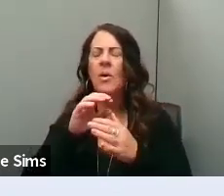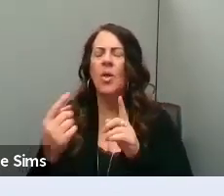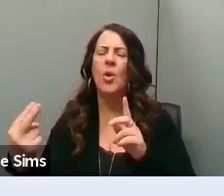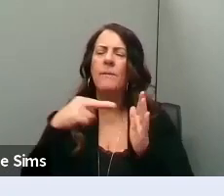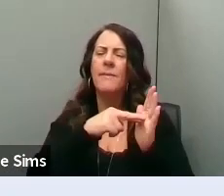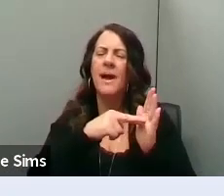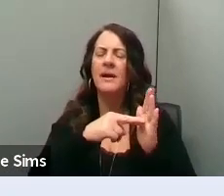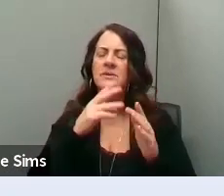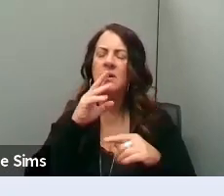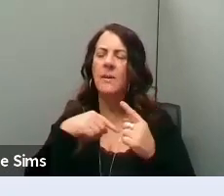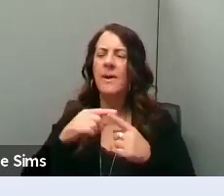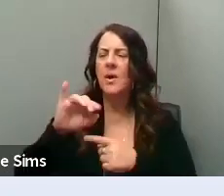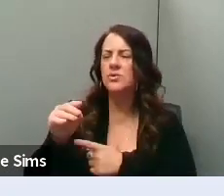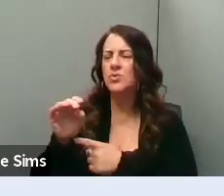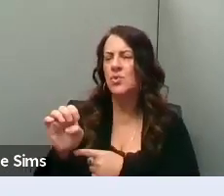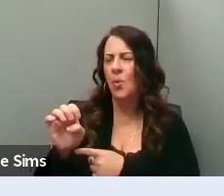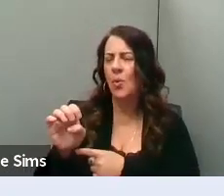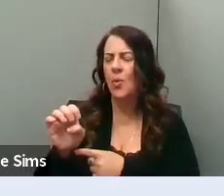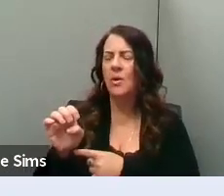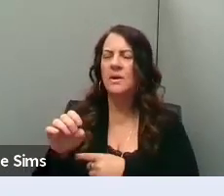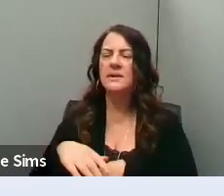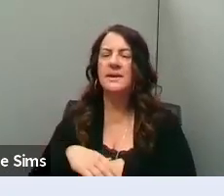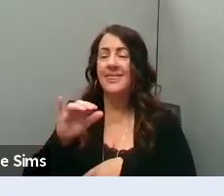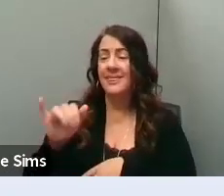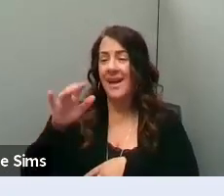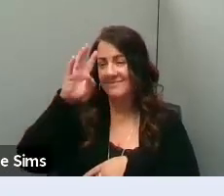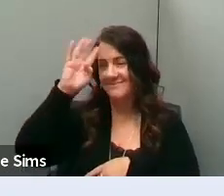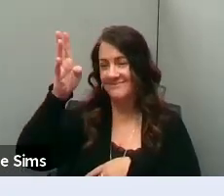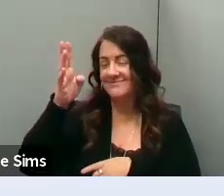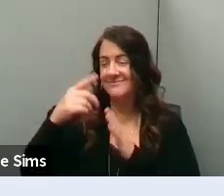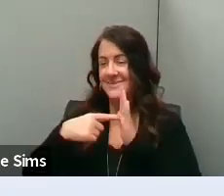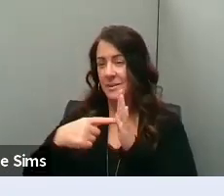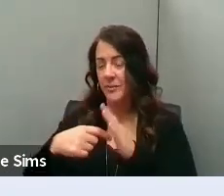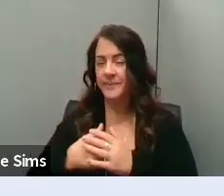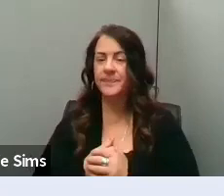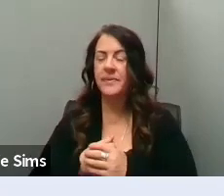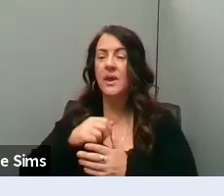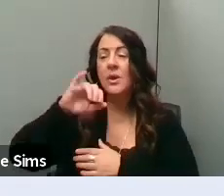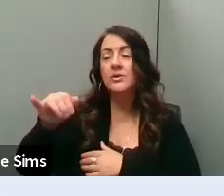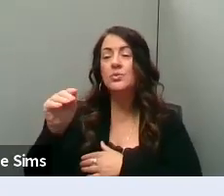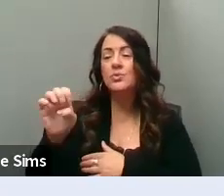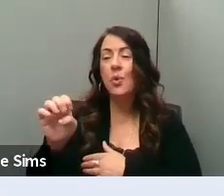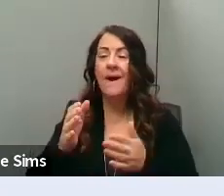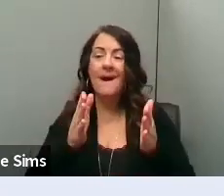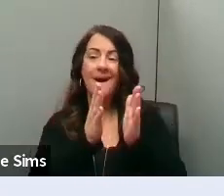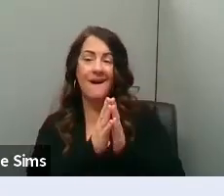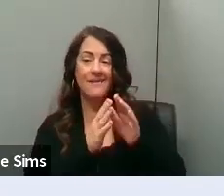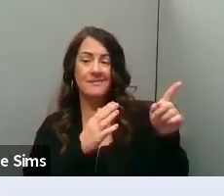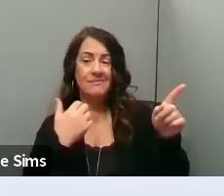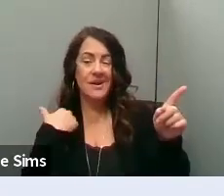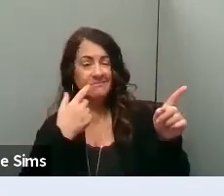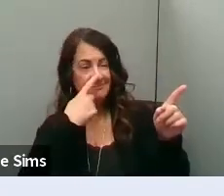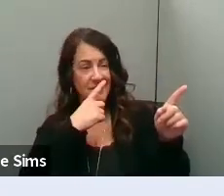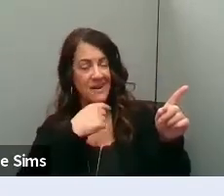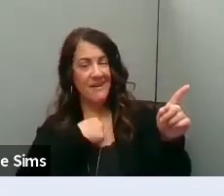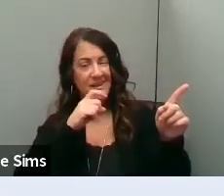One of the details in that hypothetical was that Joe had asked to work on a different shift so that he would